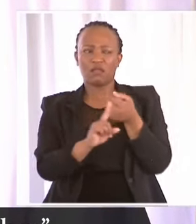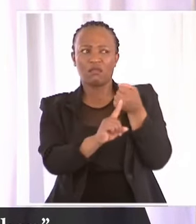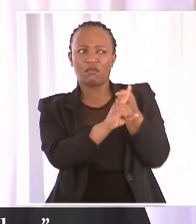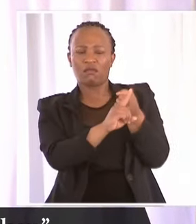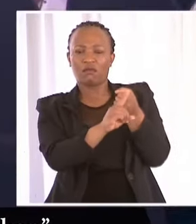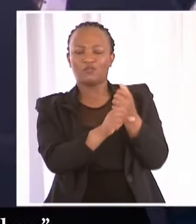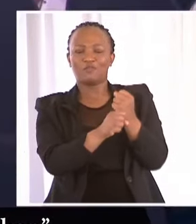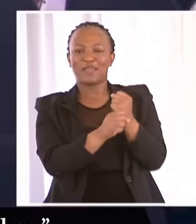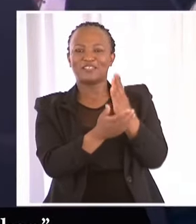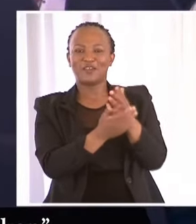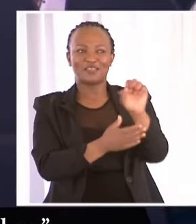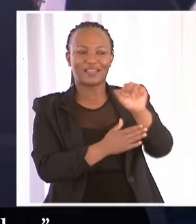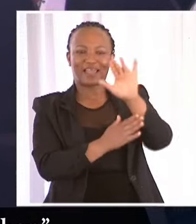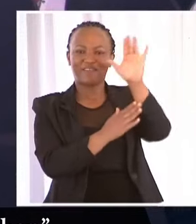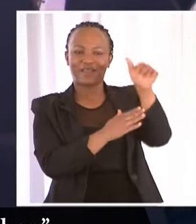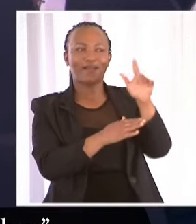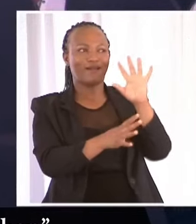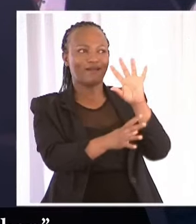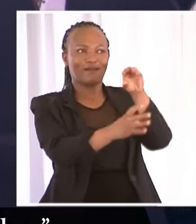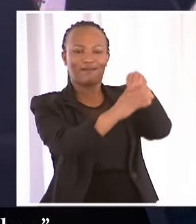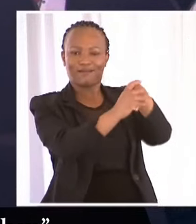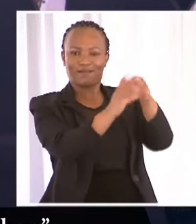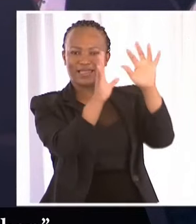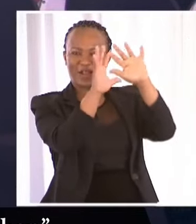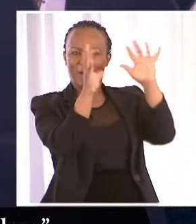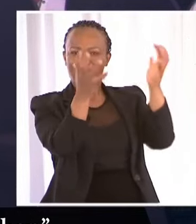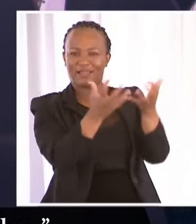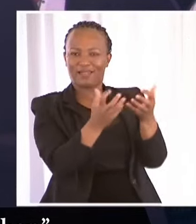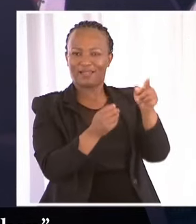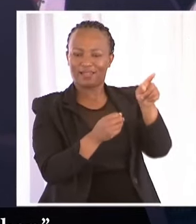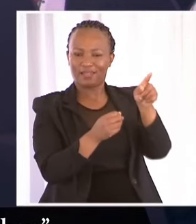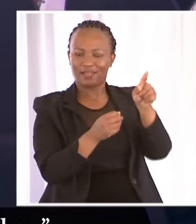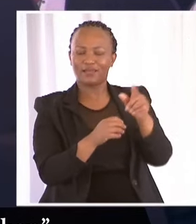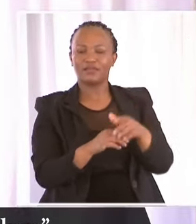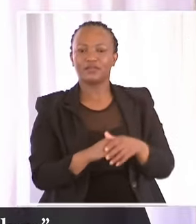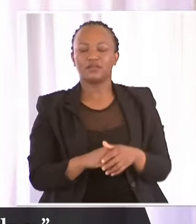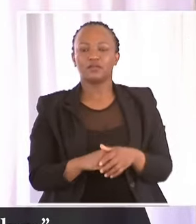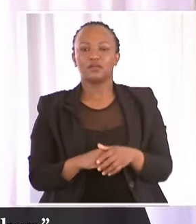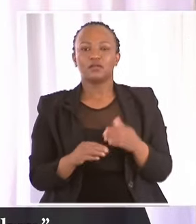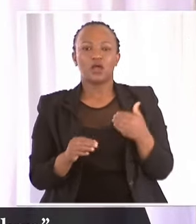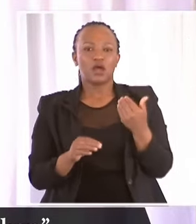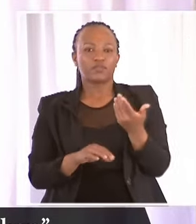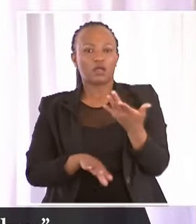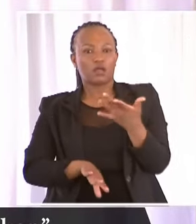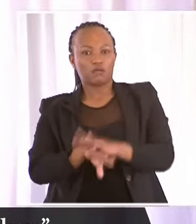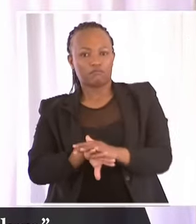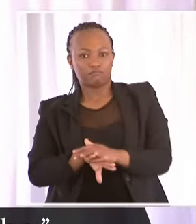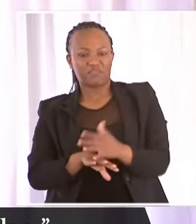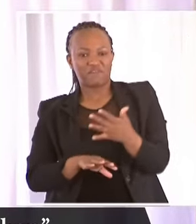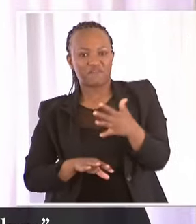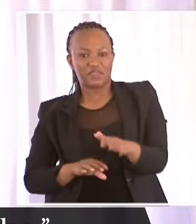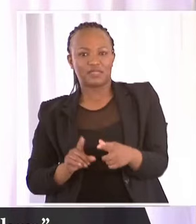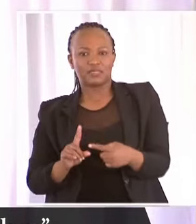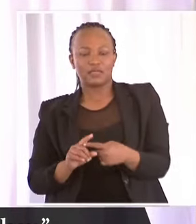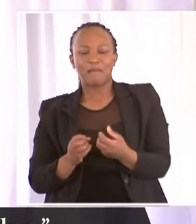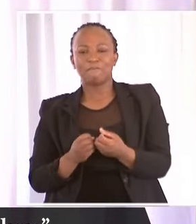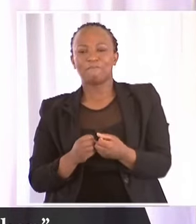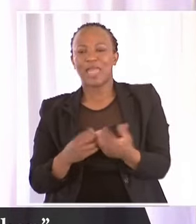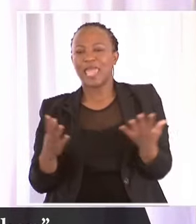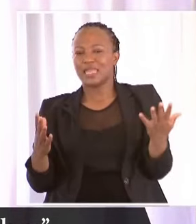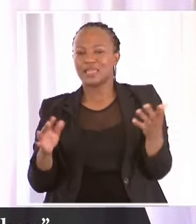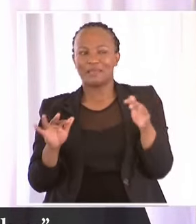achieve. Since his passing, there have been many tributes paid to Comrade